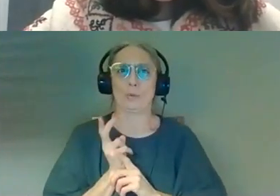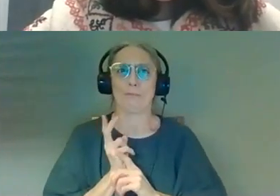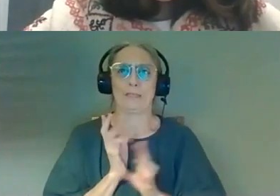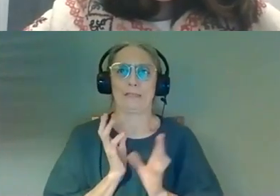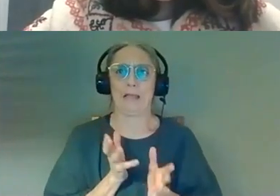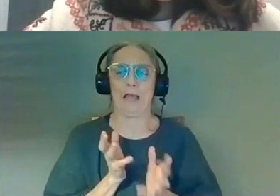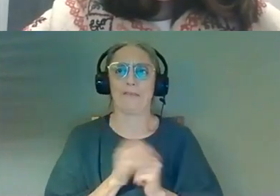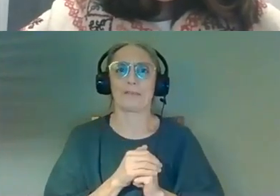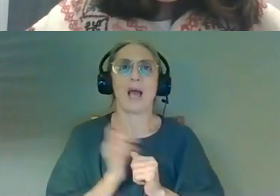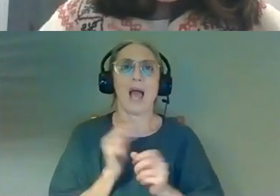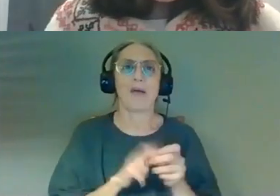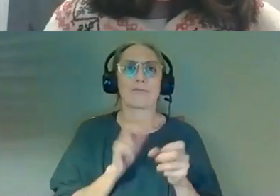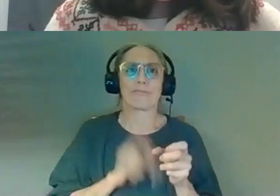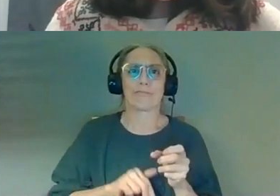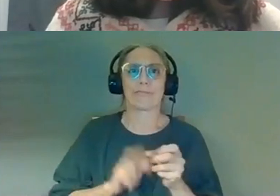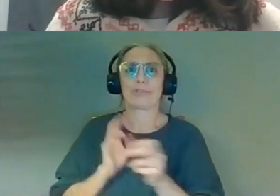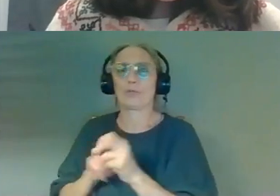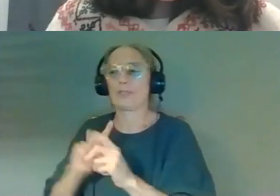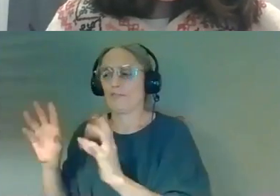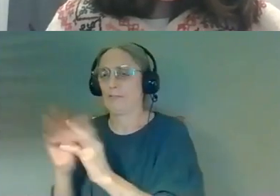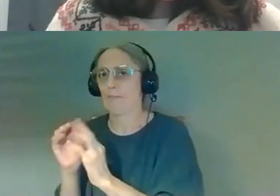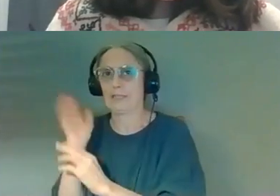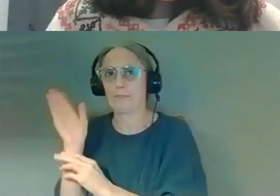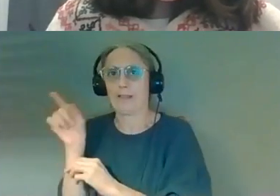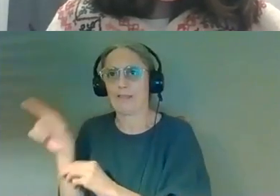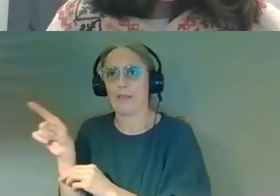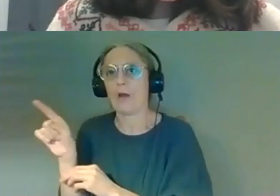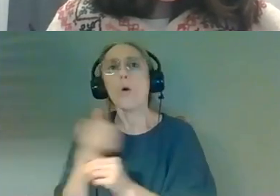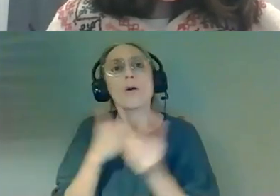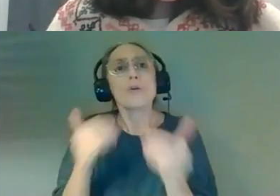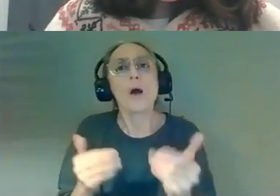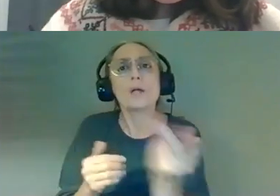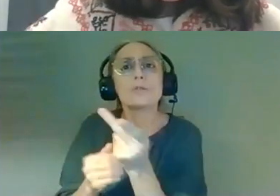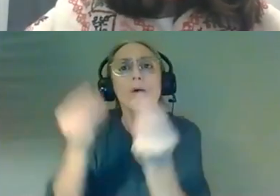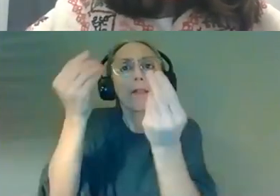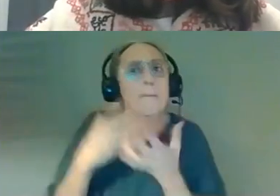speaking at the other meeting as well. And yeah, so go ahead, please, guys.